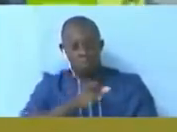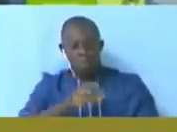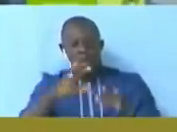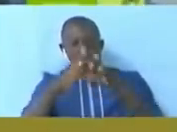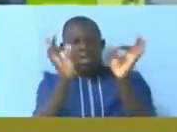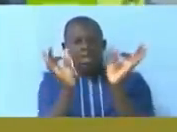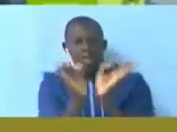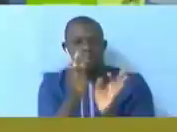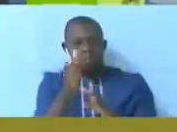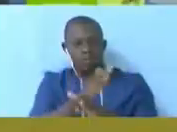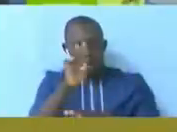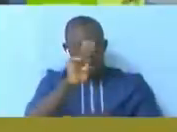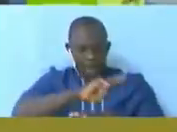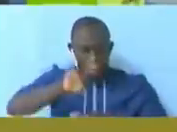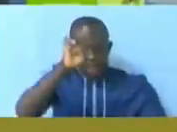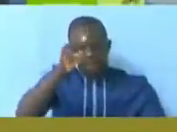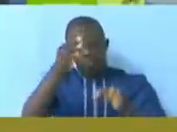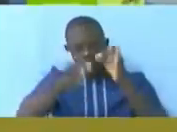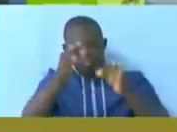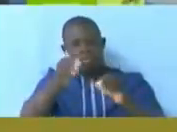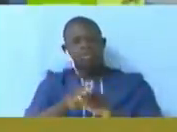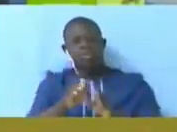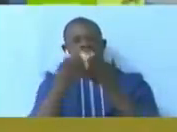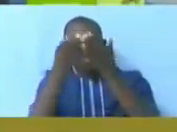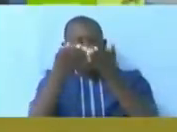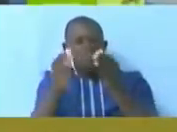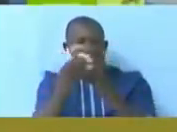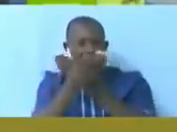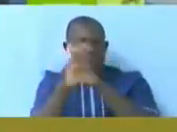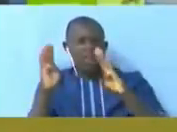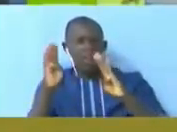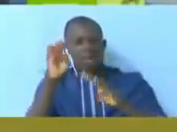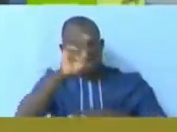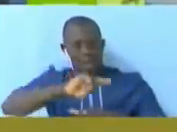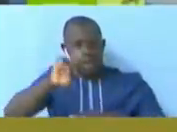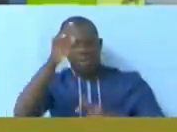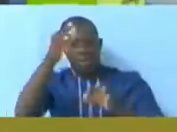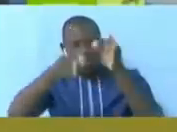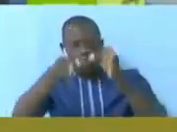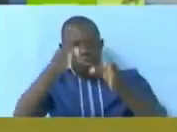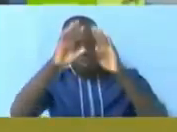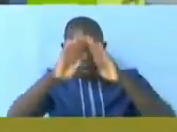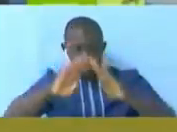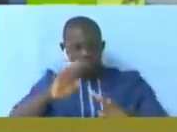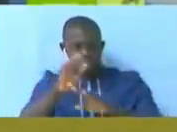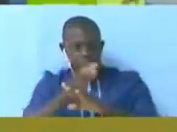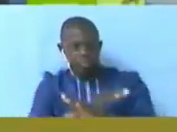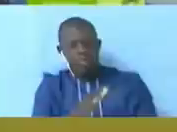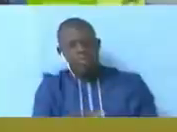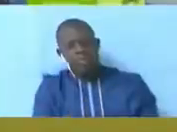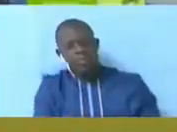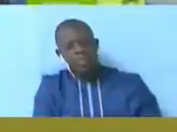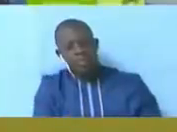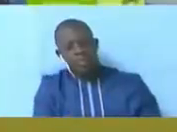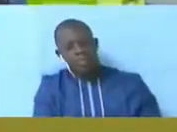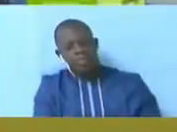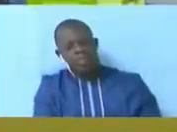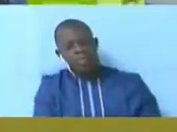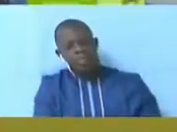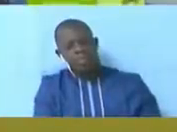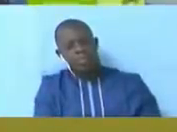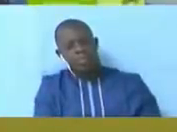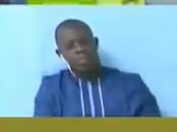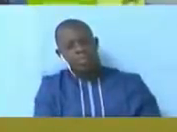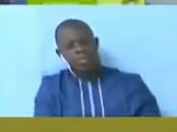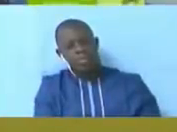Court. Bari wo bekela tumo mengo ya tra Mr. Dabo na la ka fo molu High Court ye bail di wala tumo. So we are